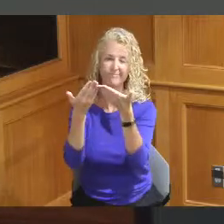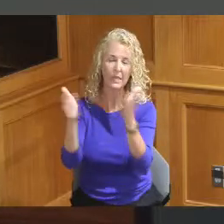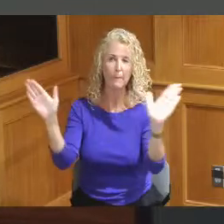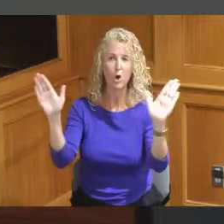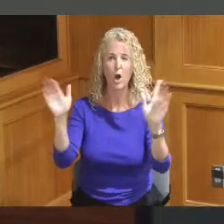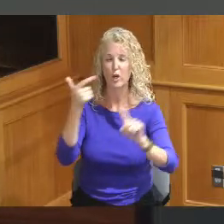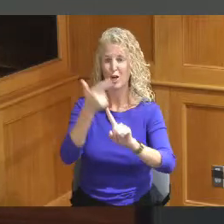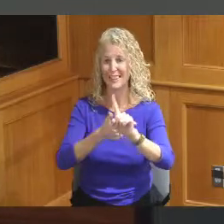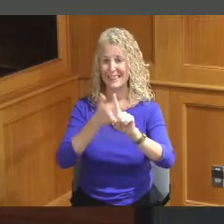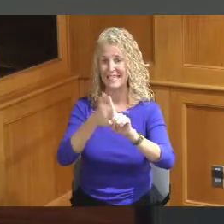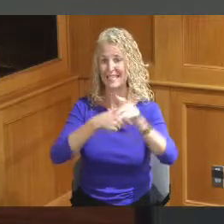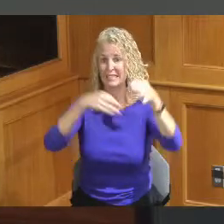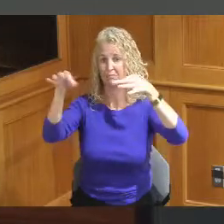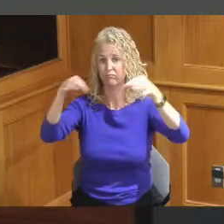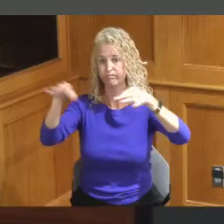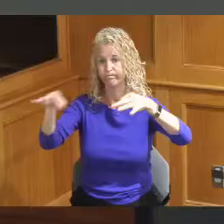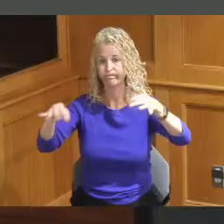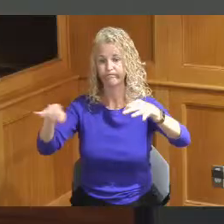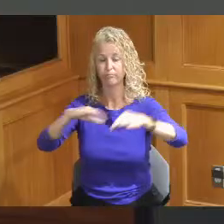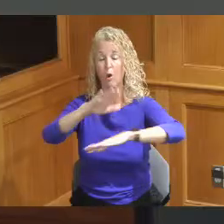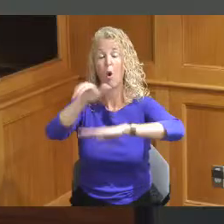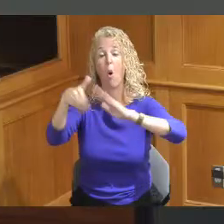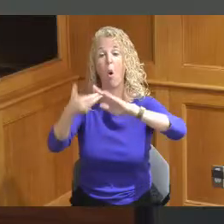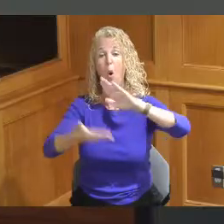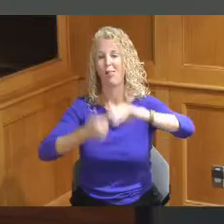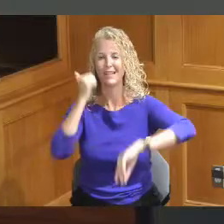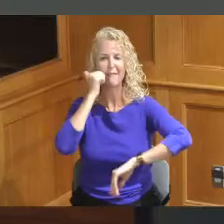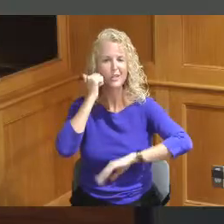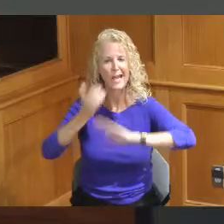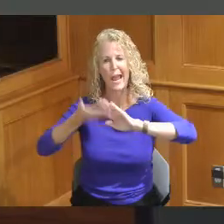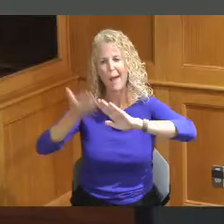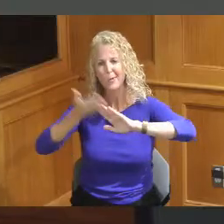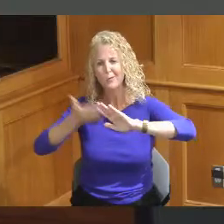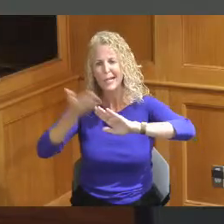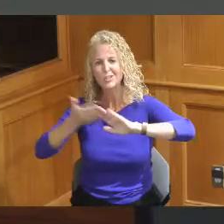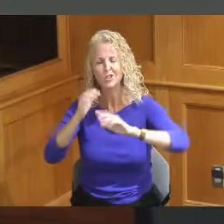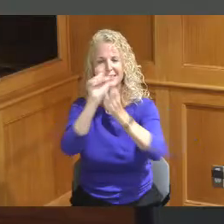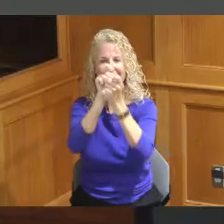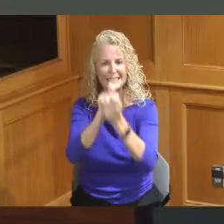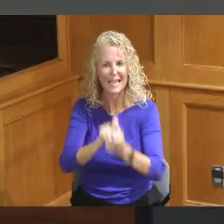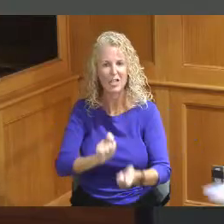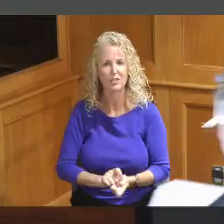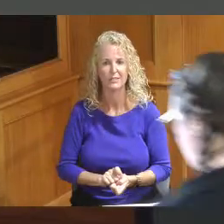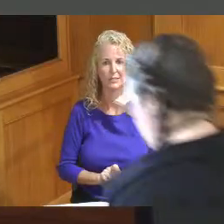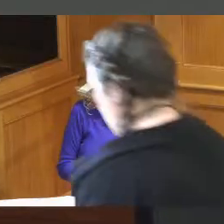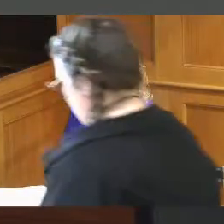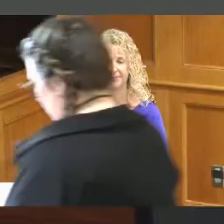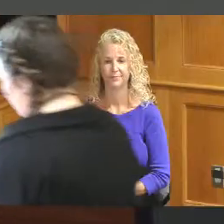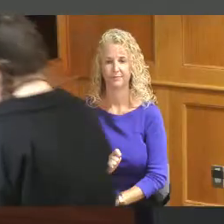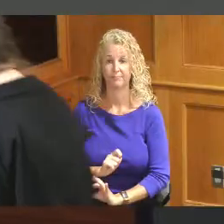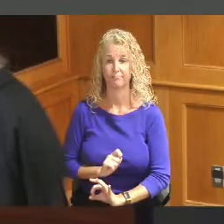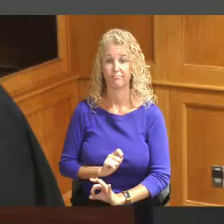lease covers all the operational dynamics of this, the how the dollars associated with